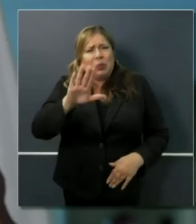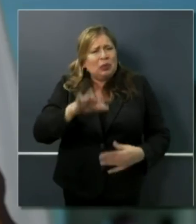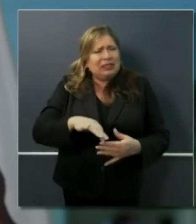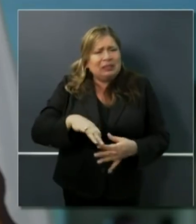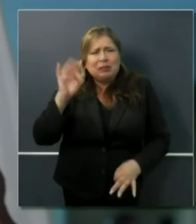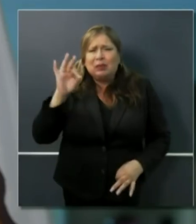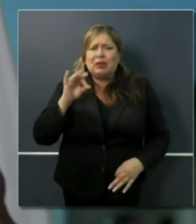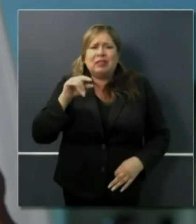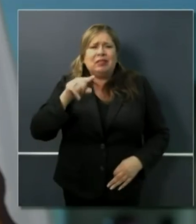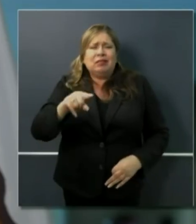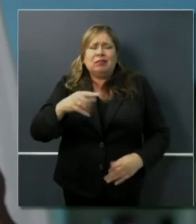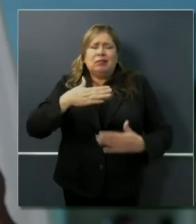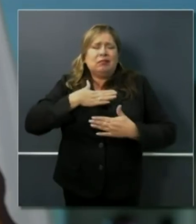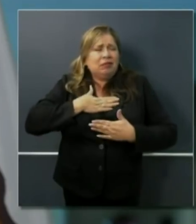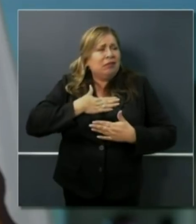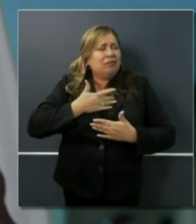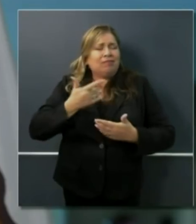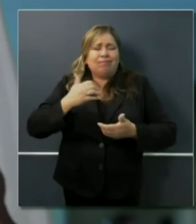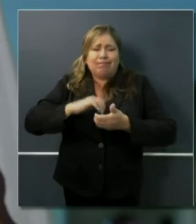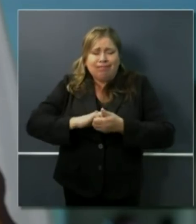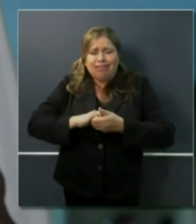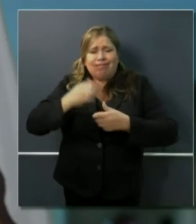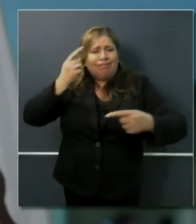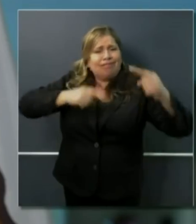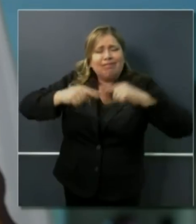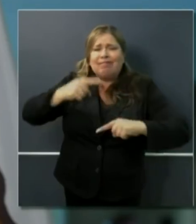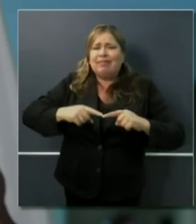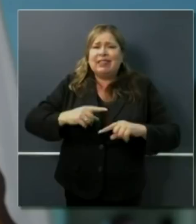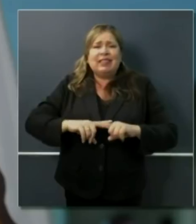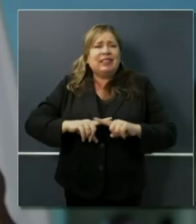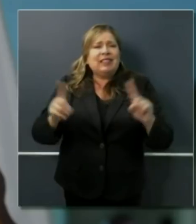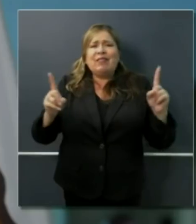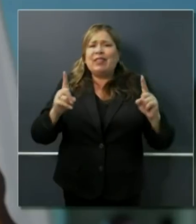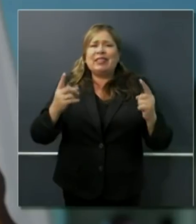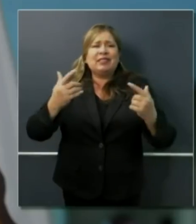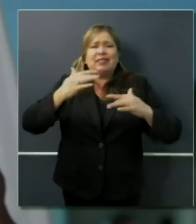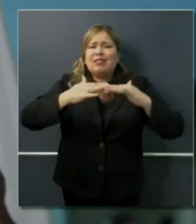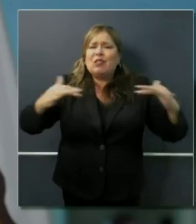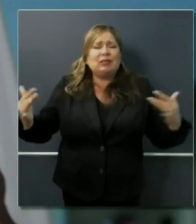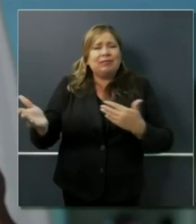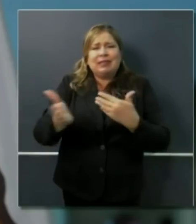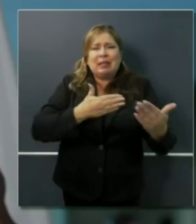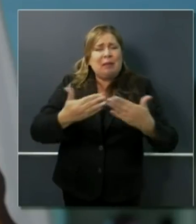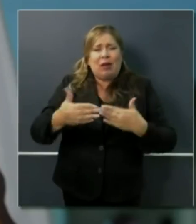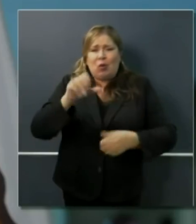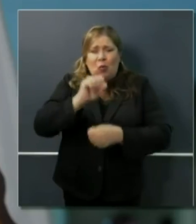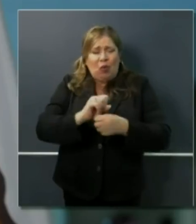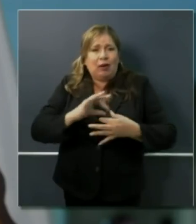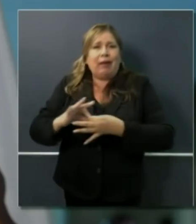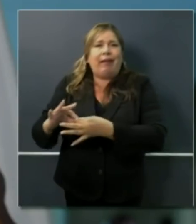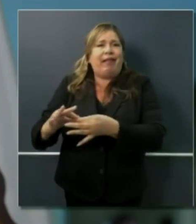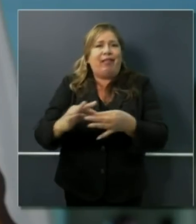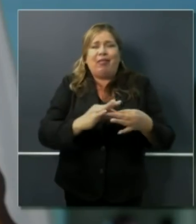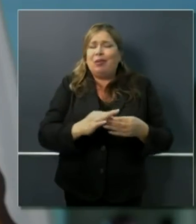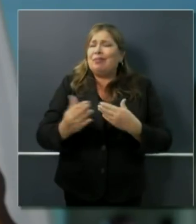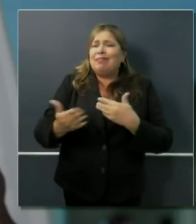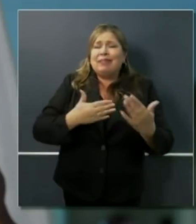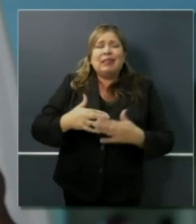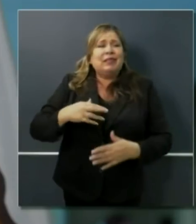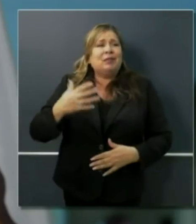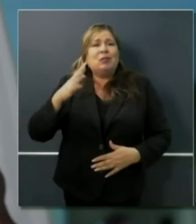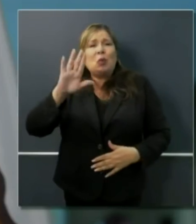coming together again across every conceivable difference, working together, no politics, no